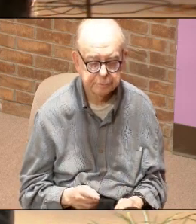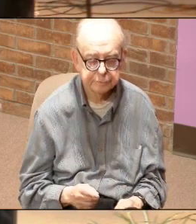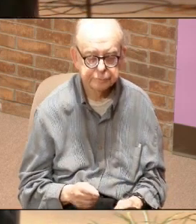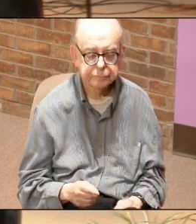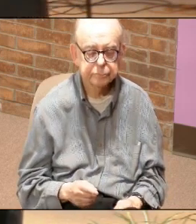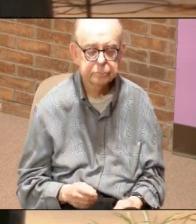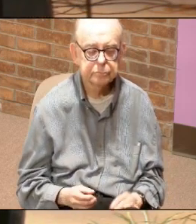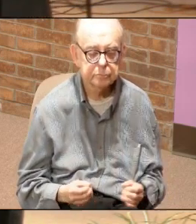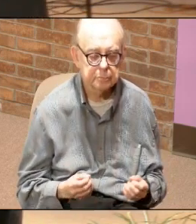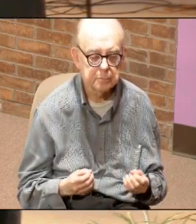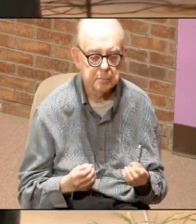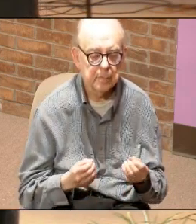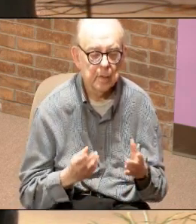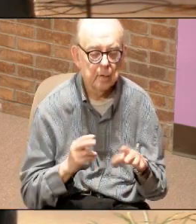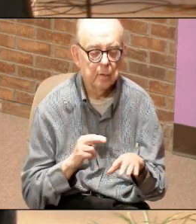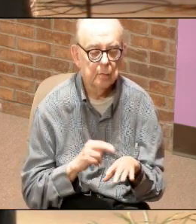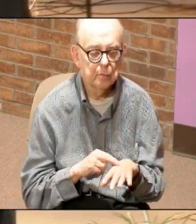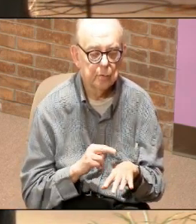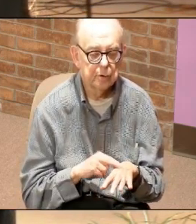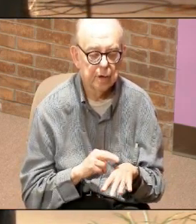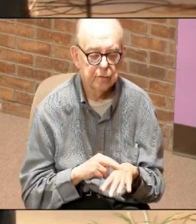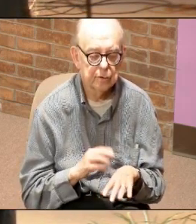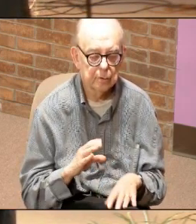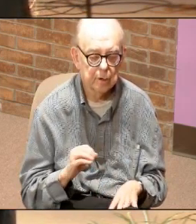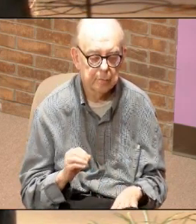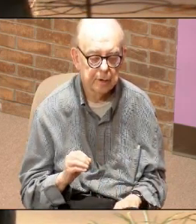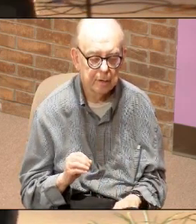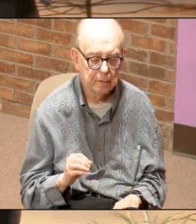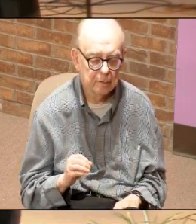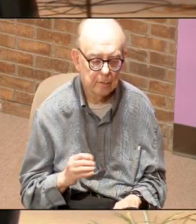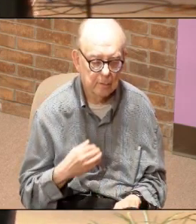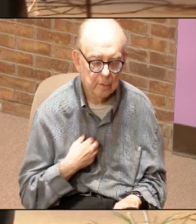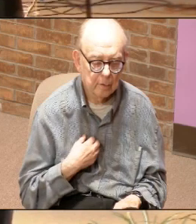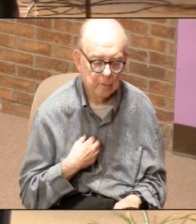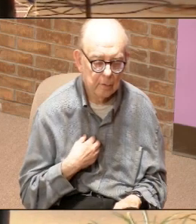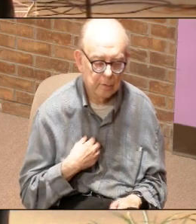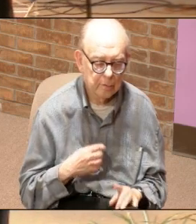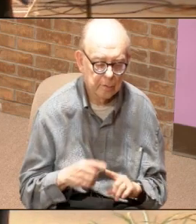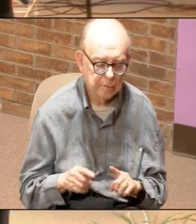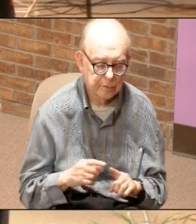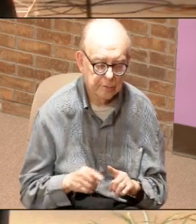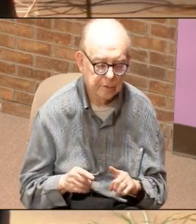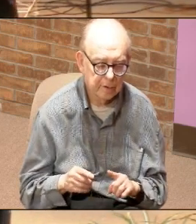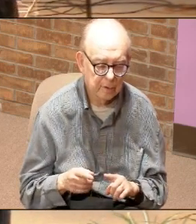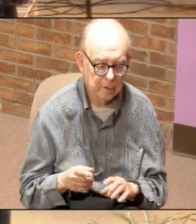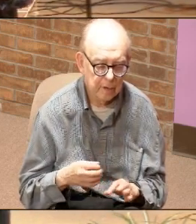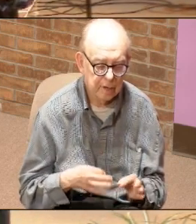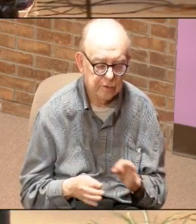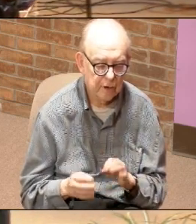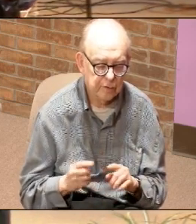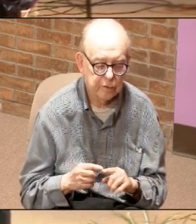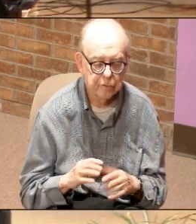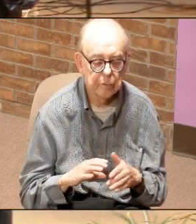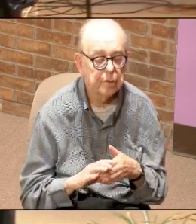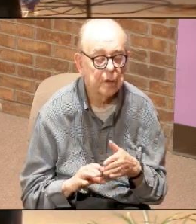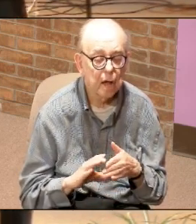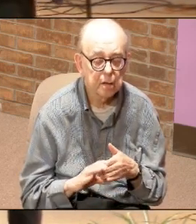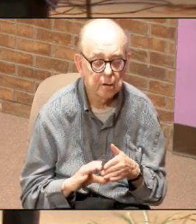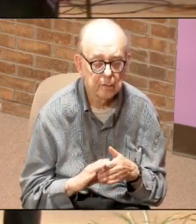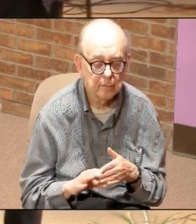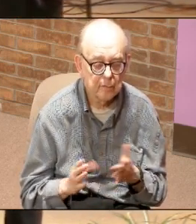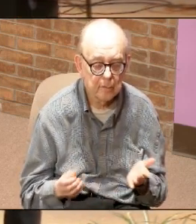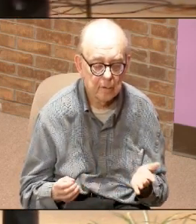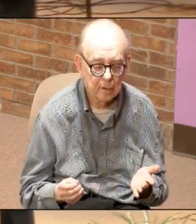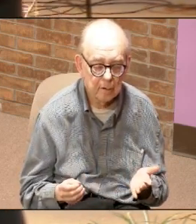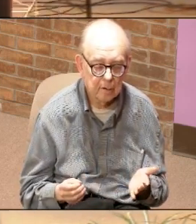a multinational corporation. And they have to have different exchanges to the dollar. And